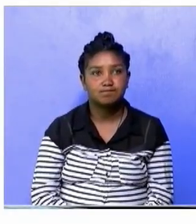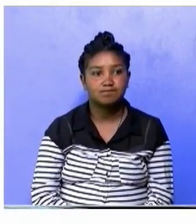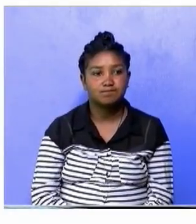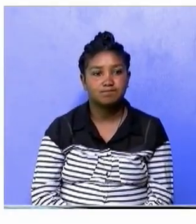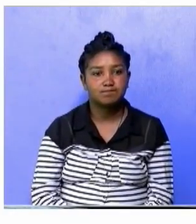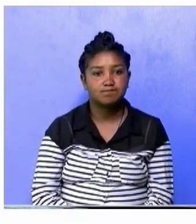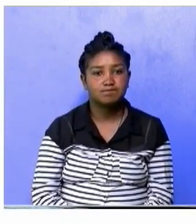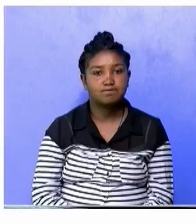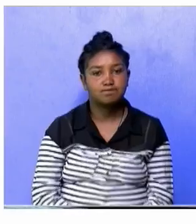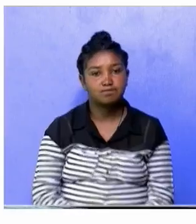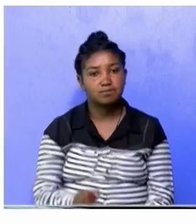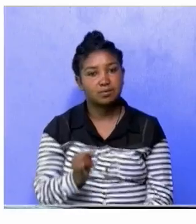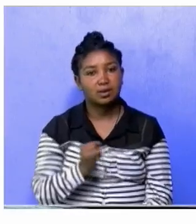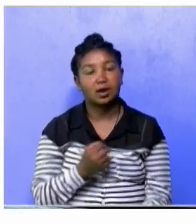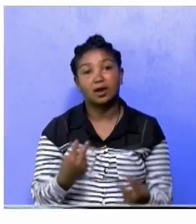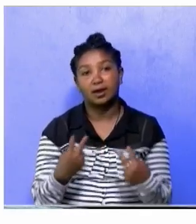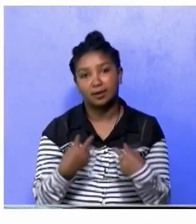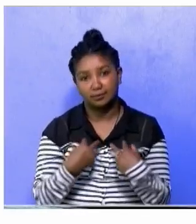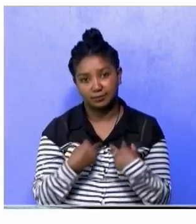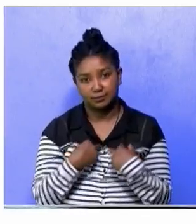have